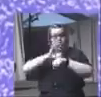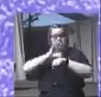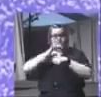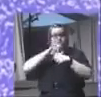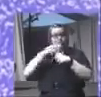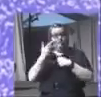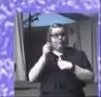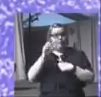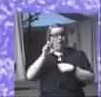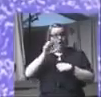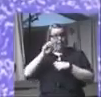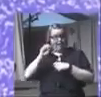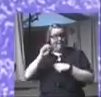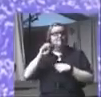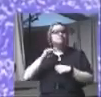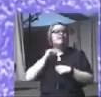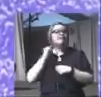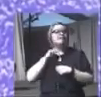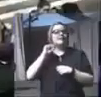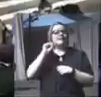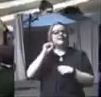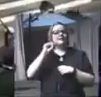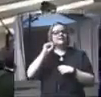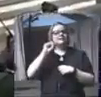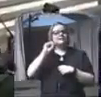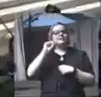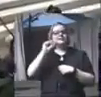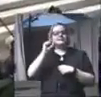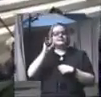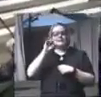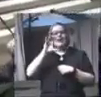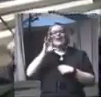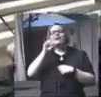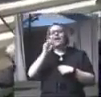Harlem, the Reverend Calvin Butts III.